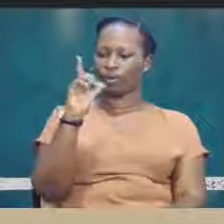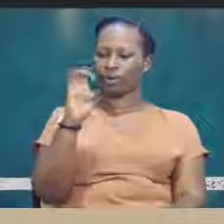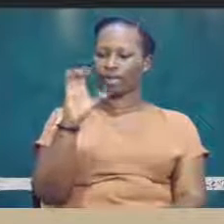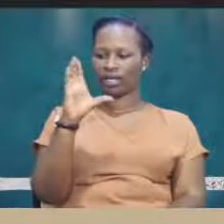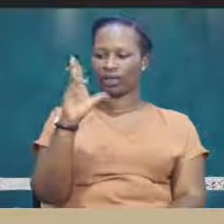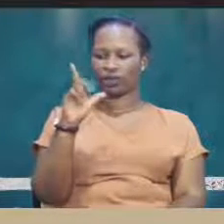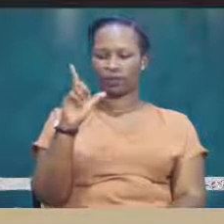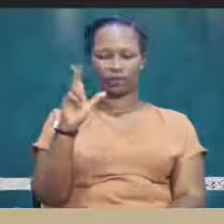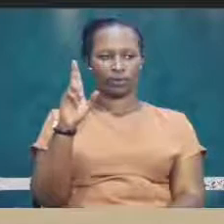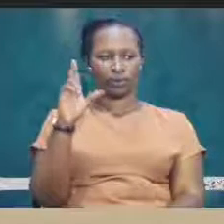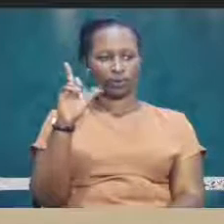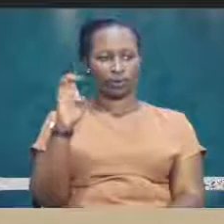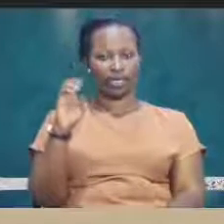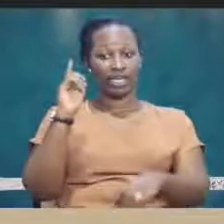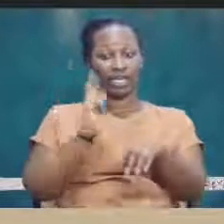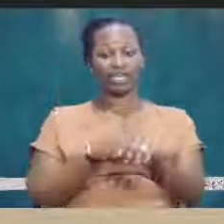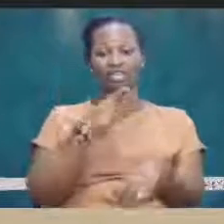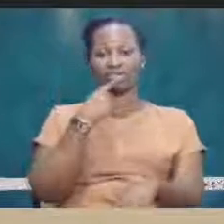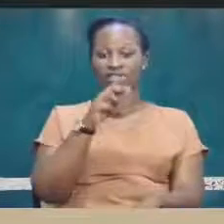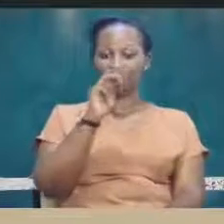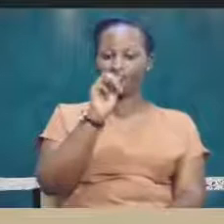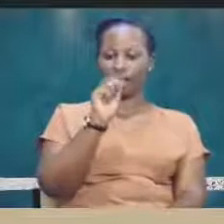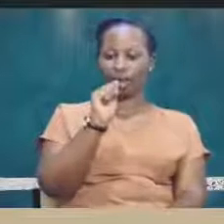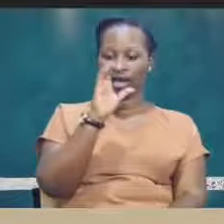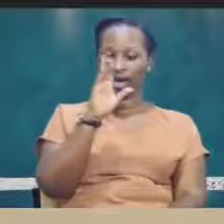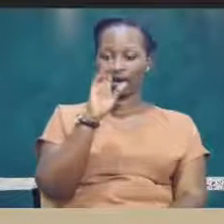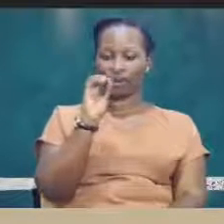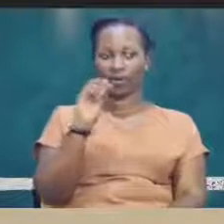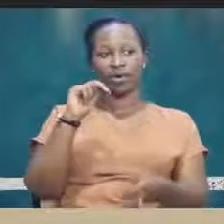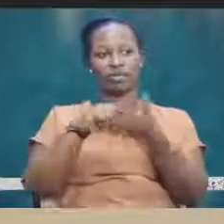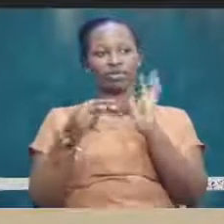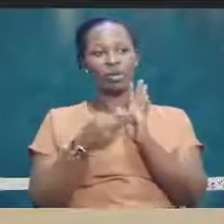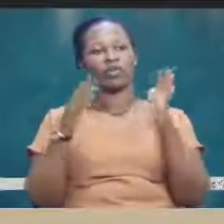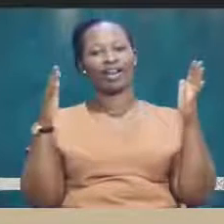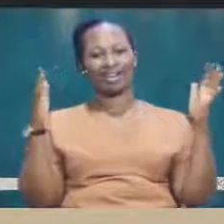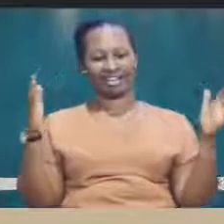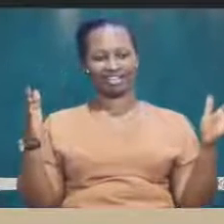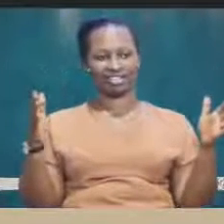When we say macro, it means large.